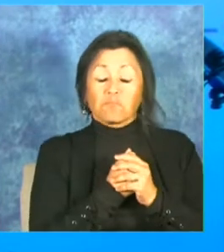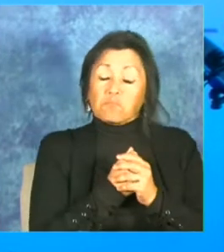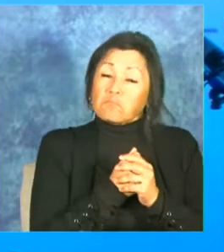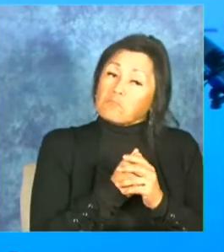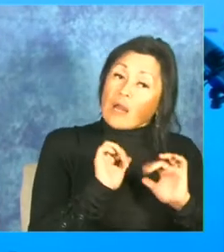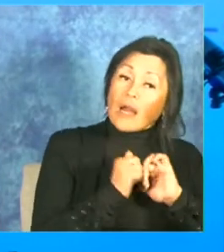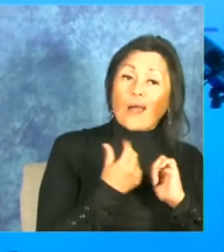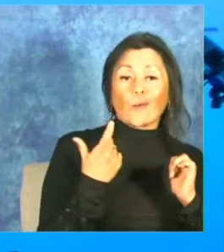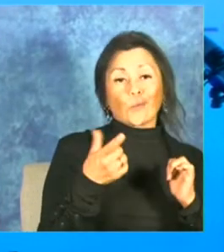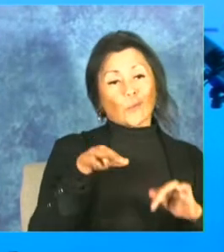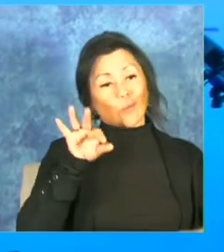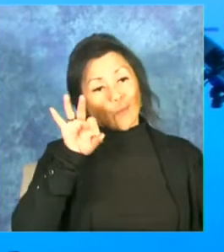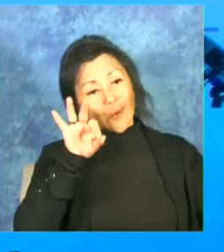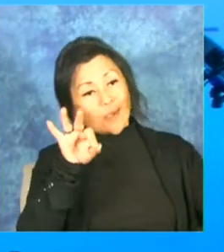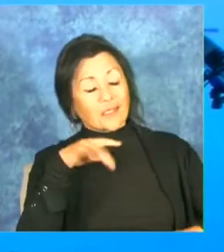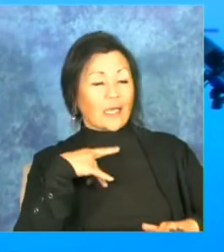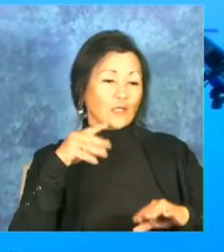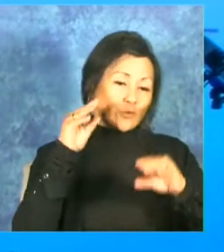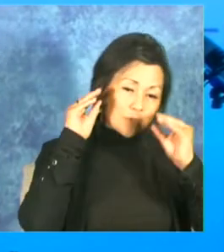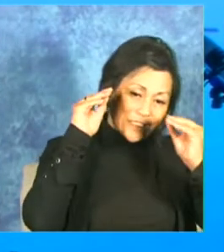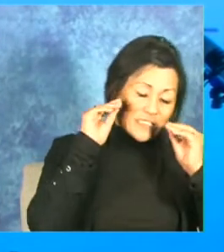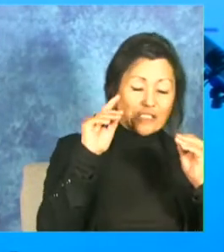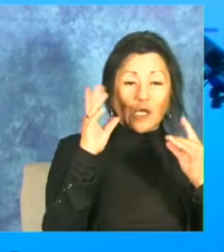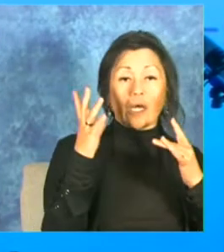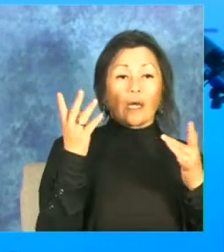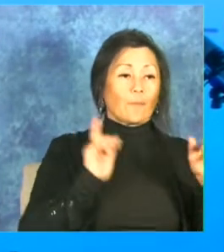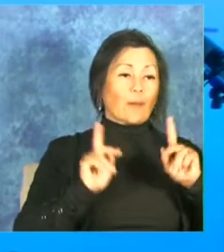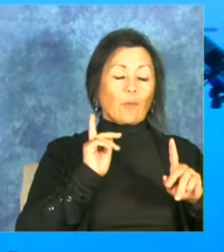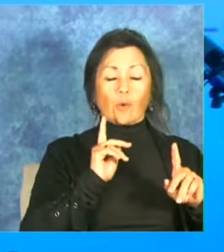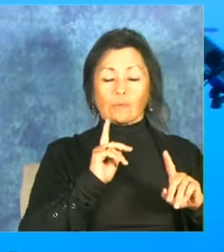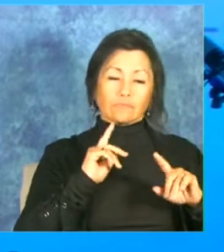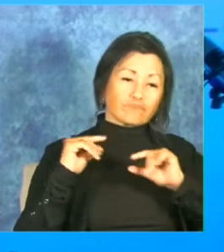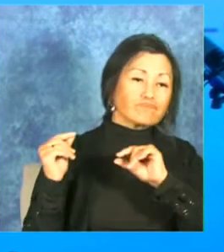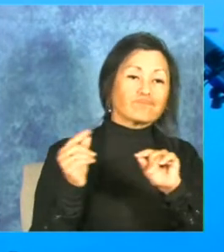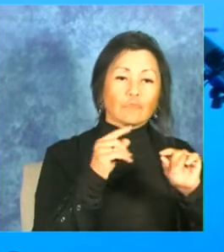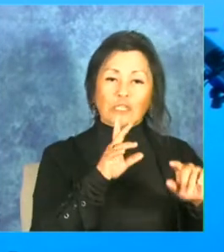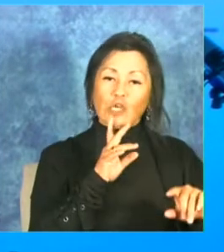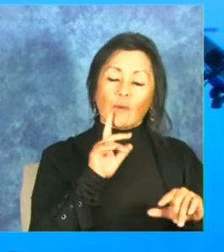and how you preach and how you teach and what people are saying about you.